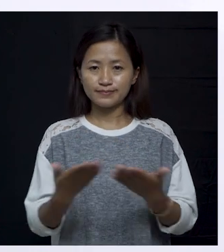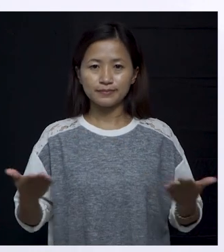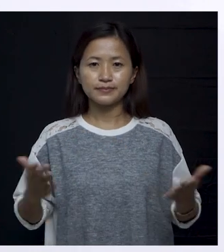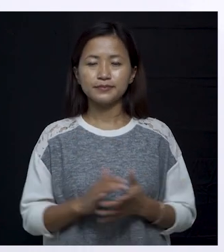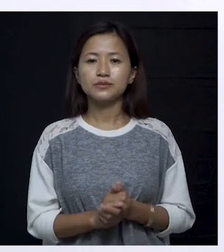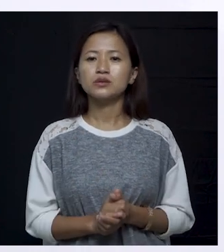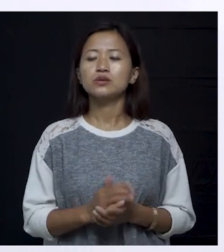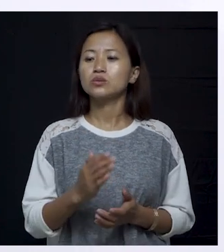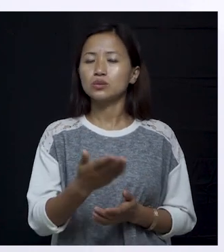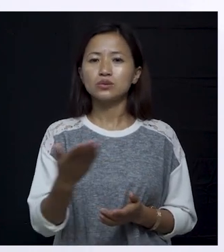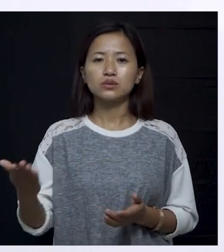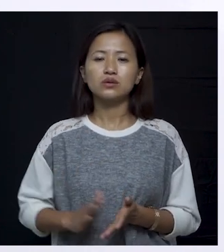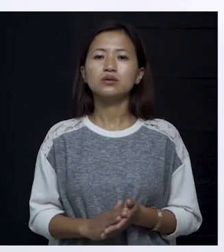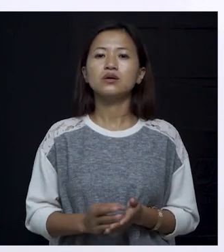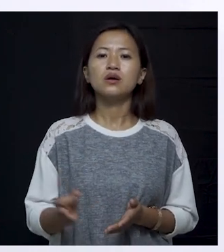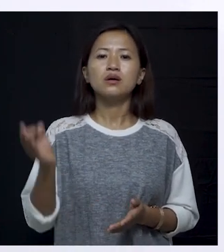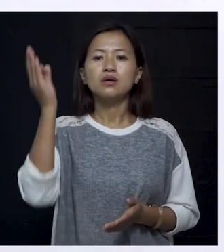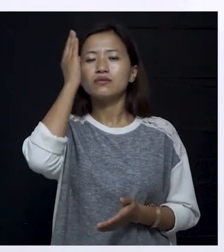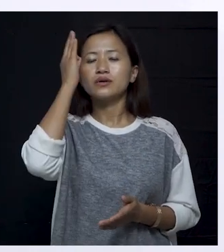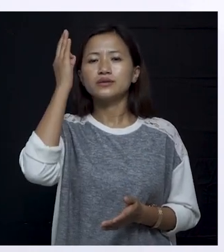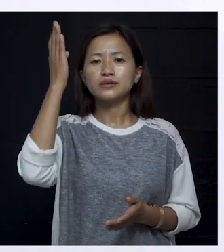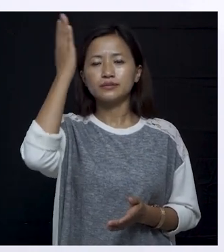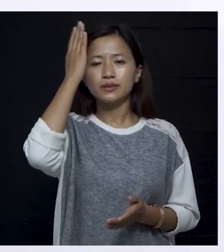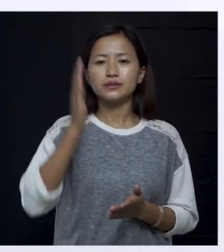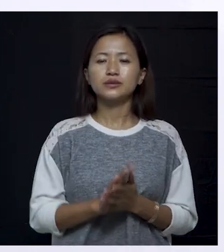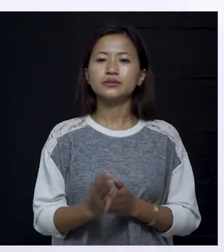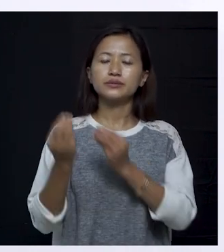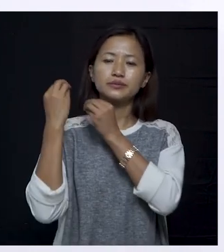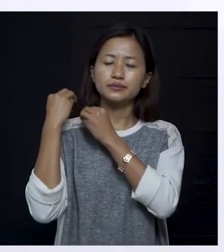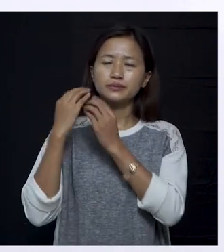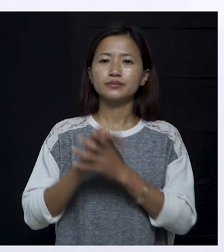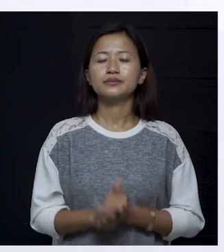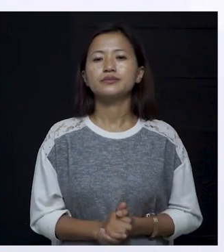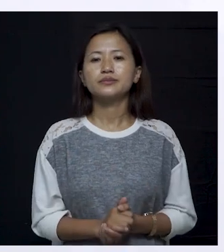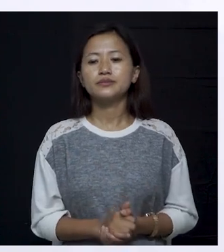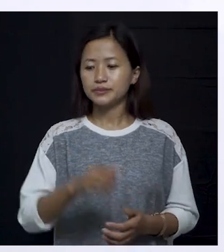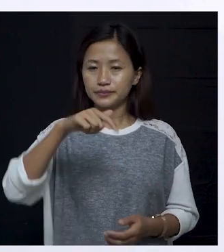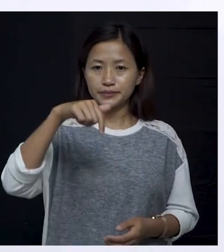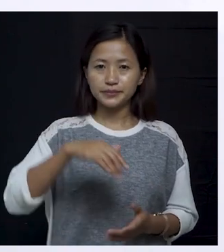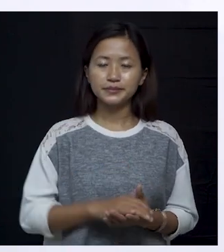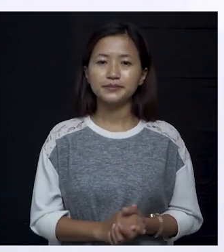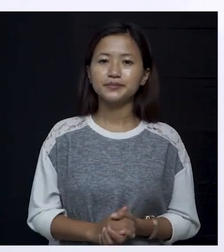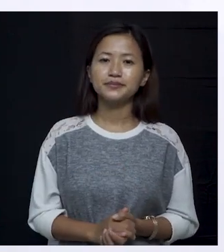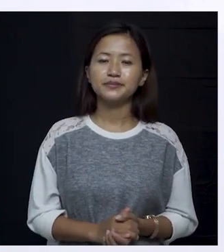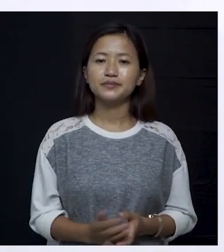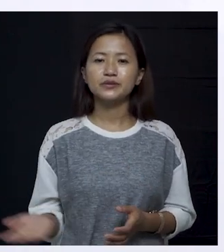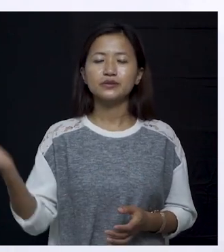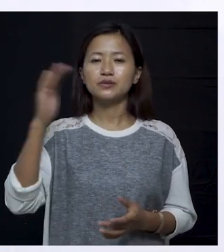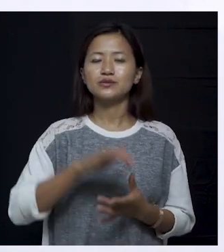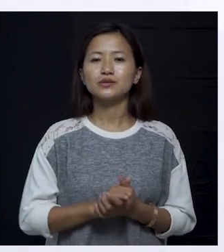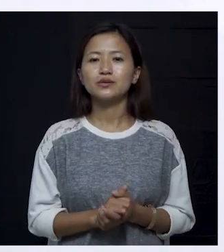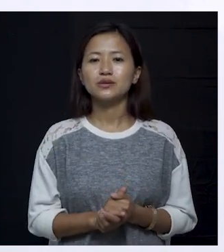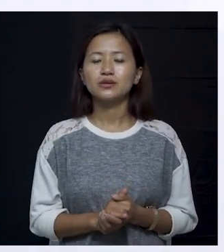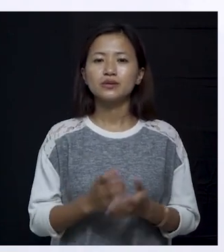on. So those are called as the fundamental duties, okay? Now, let's come to